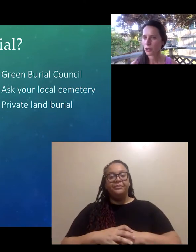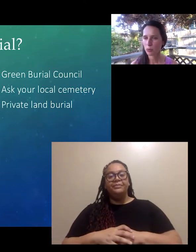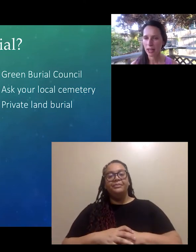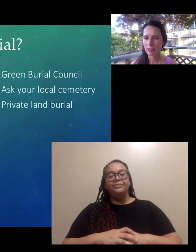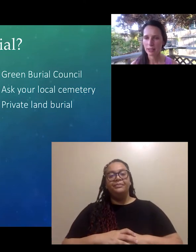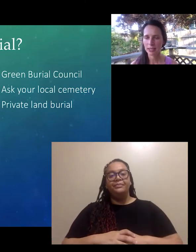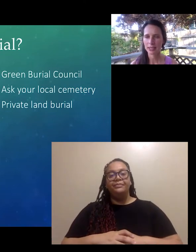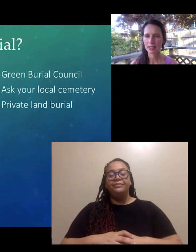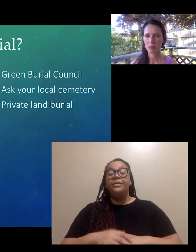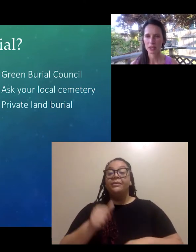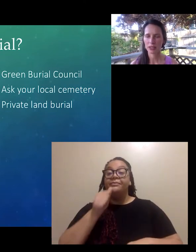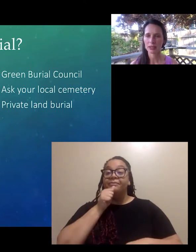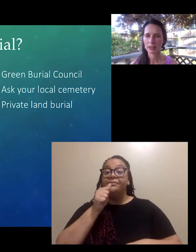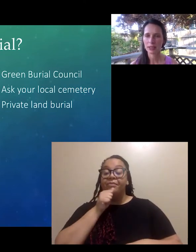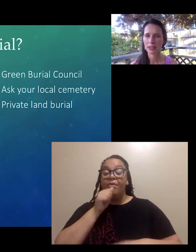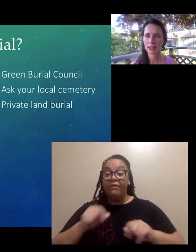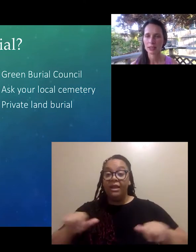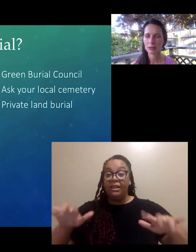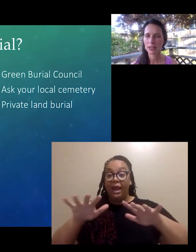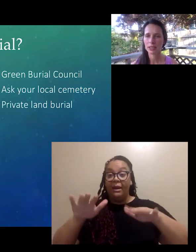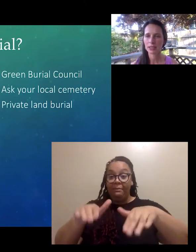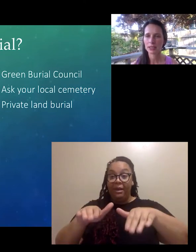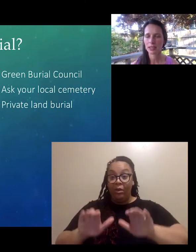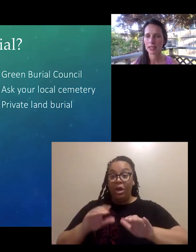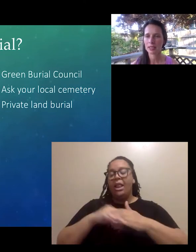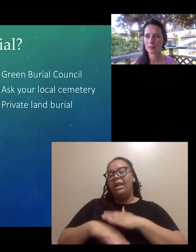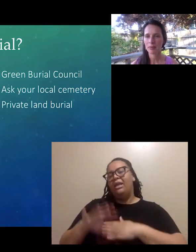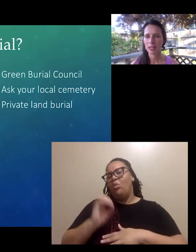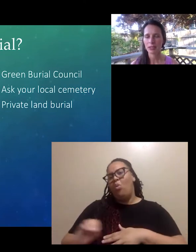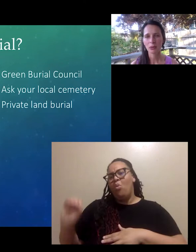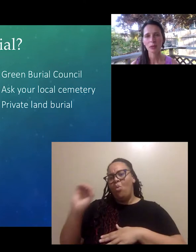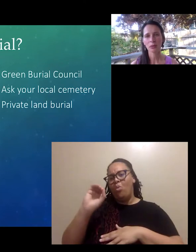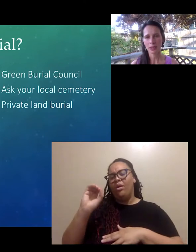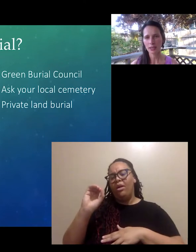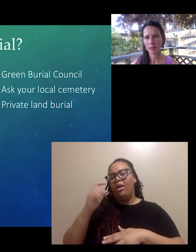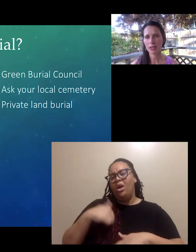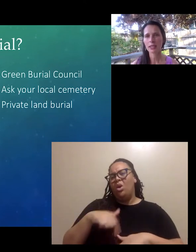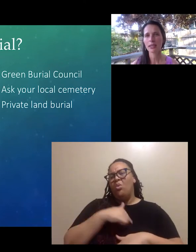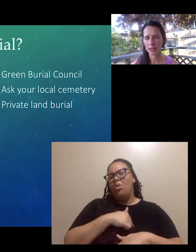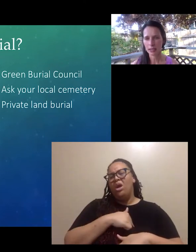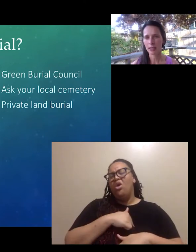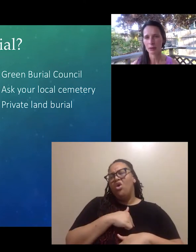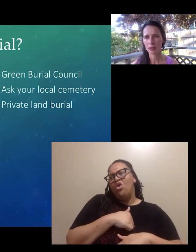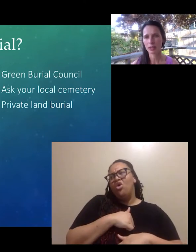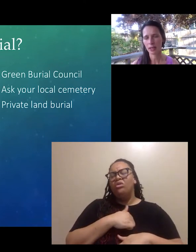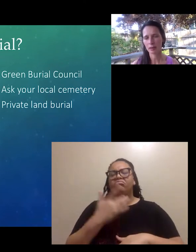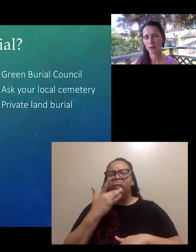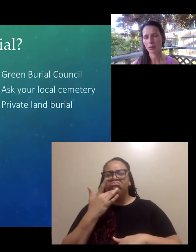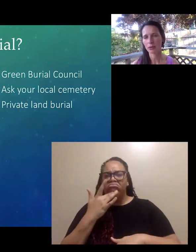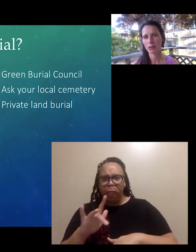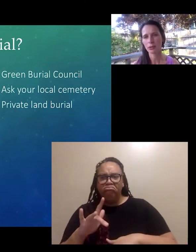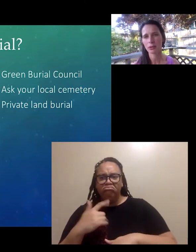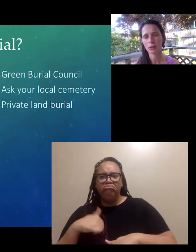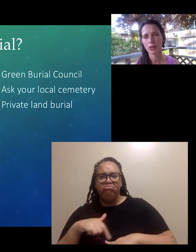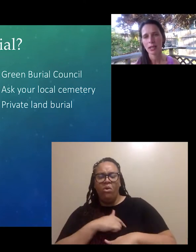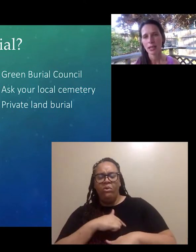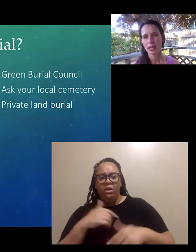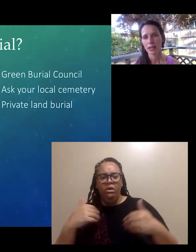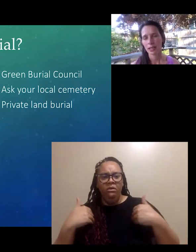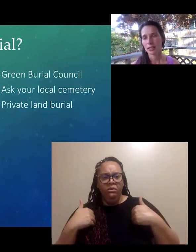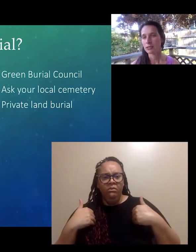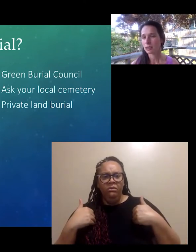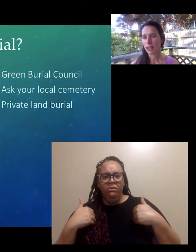then of course, private land burial and in Oregon, um, you know, we're pretty, pretty lucky that we are able to